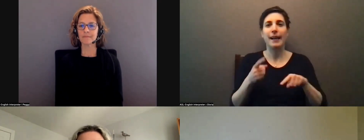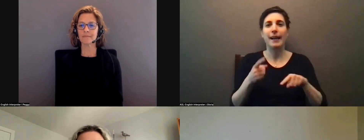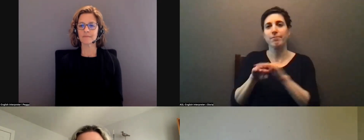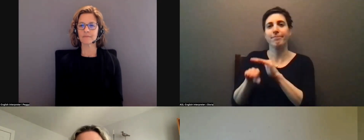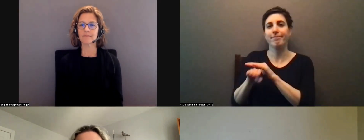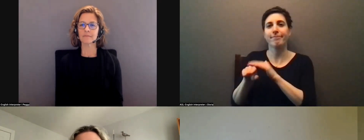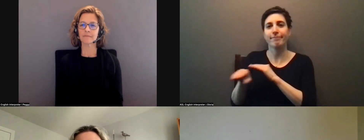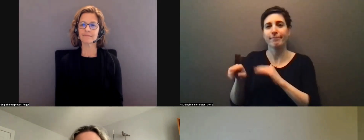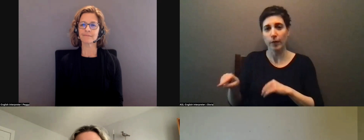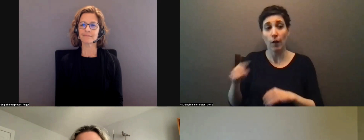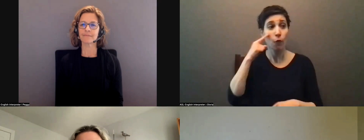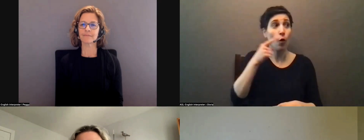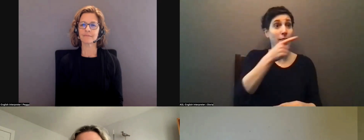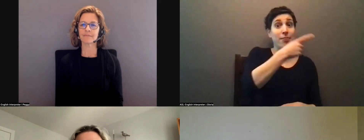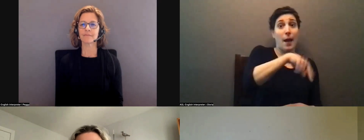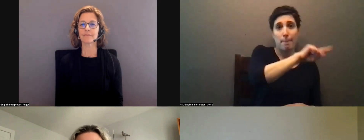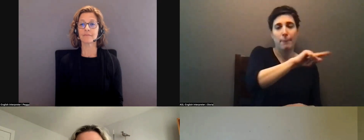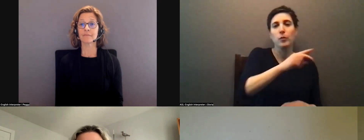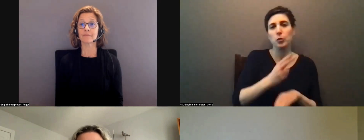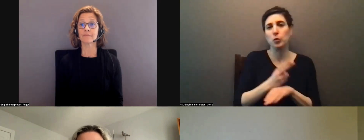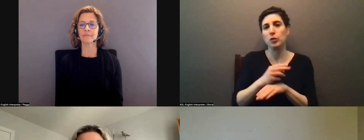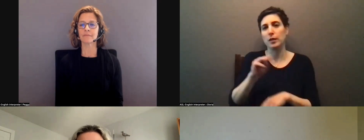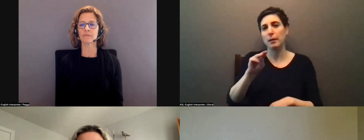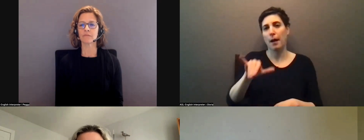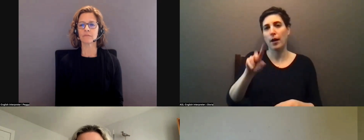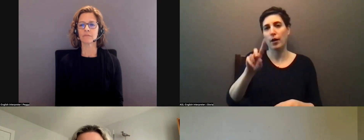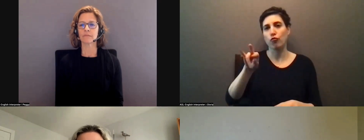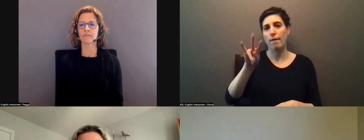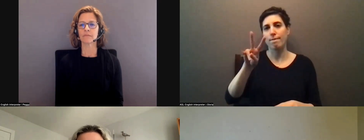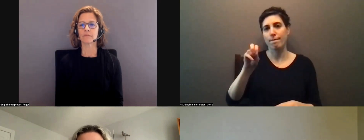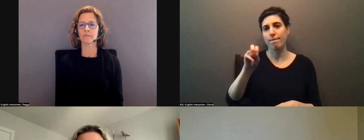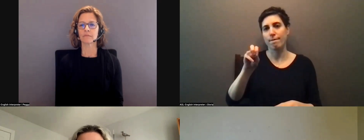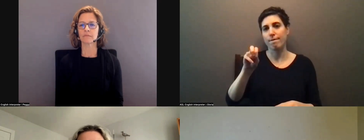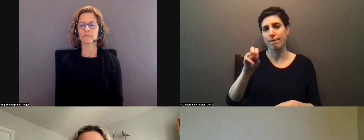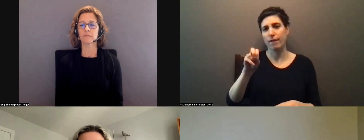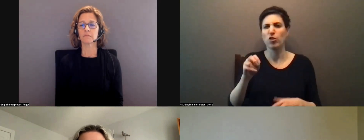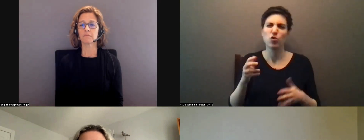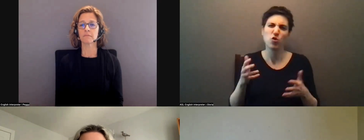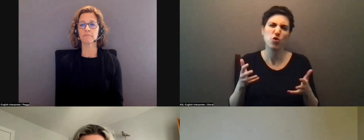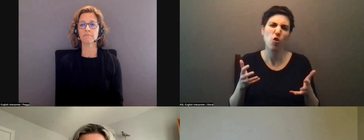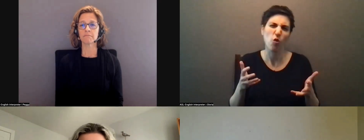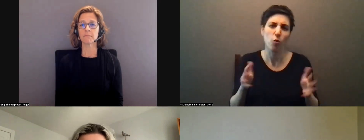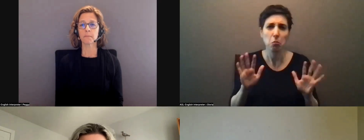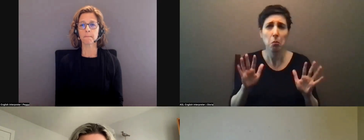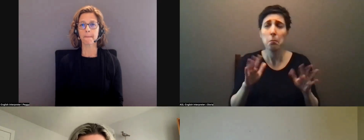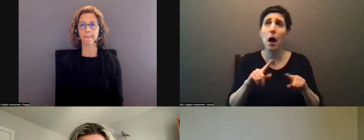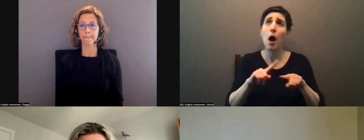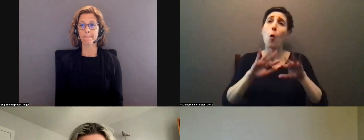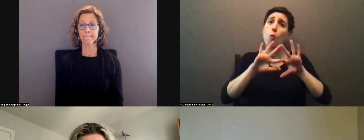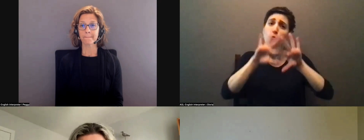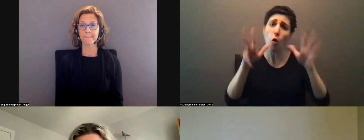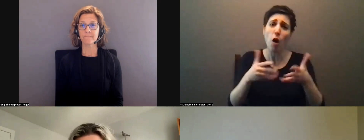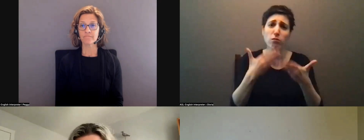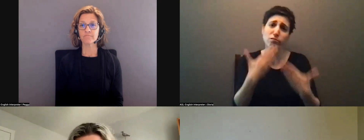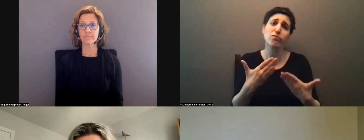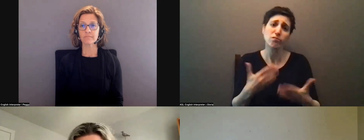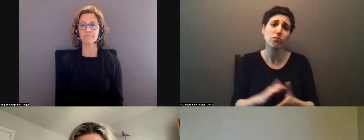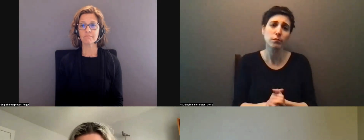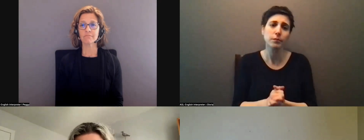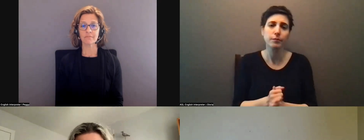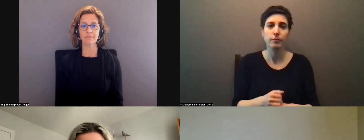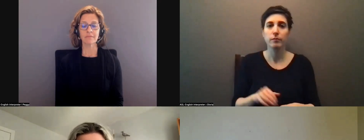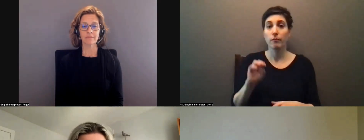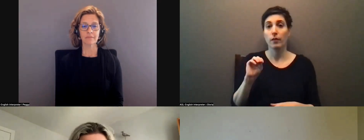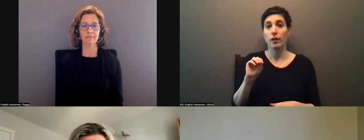option rather than the shared drive option. Other than that, it's worked fairly well, I'd say. Yes. And it's for